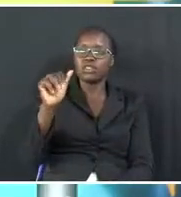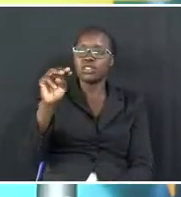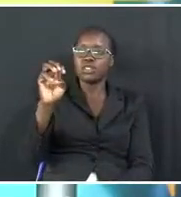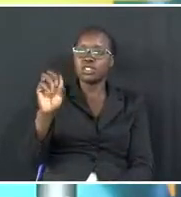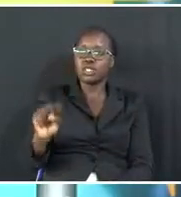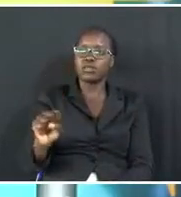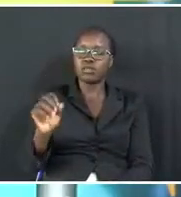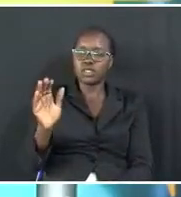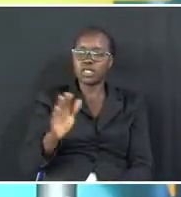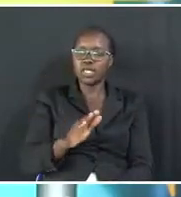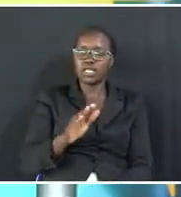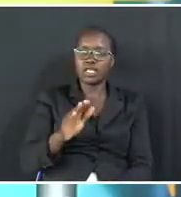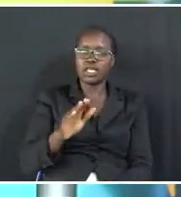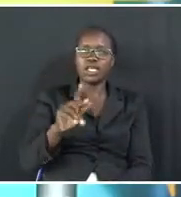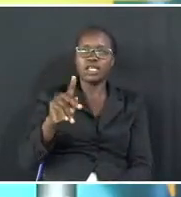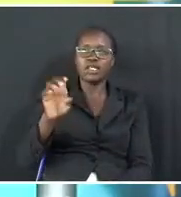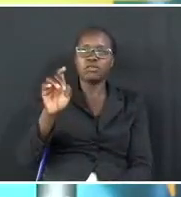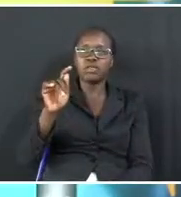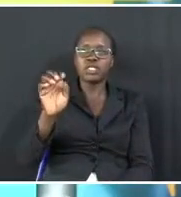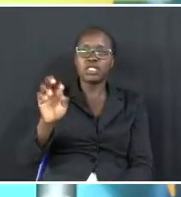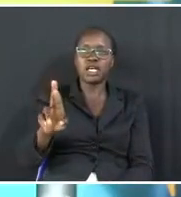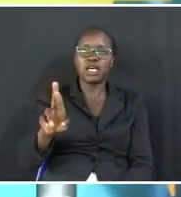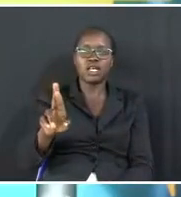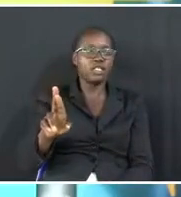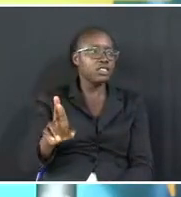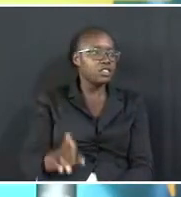James, and who's the other friend?